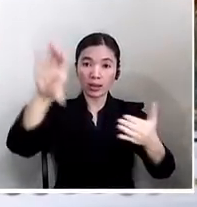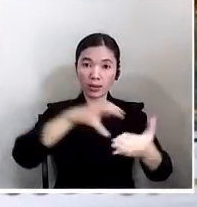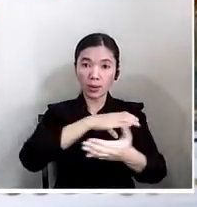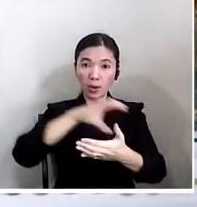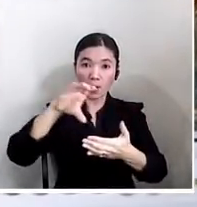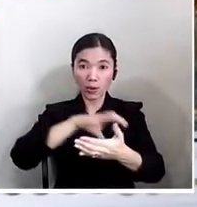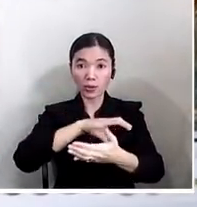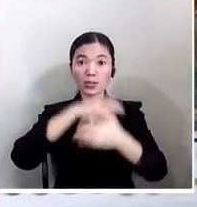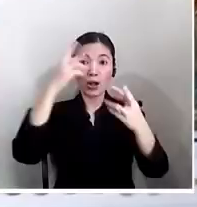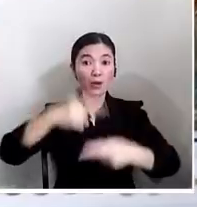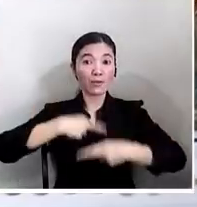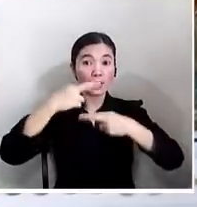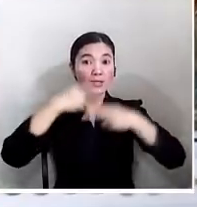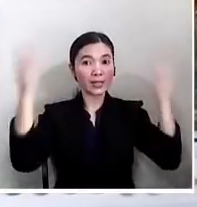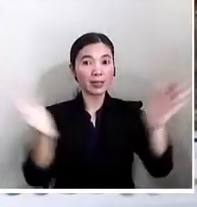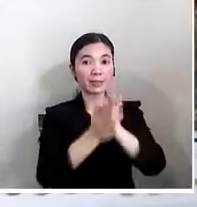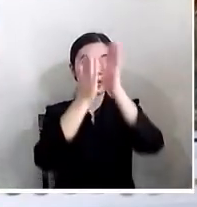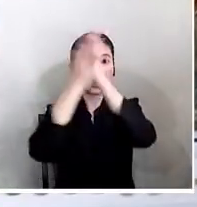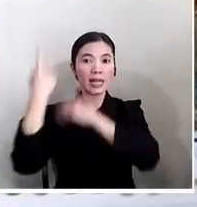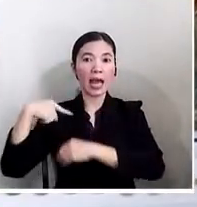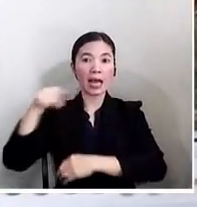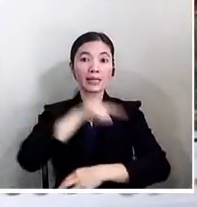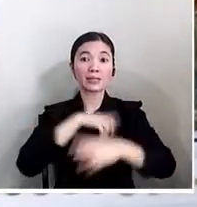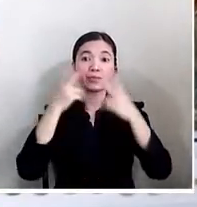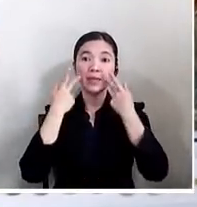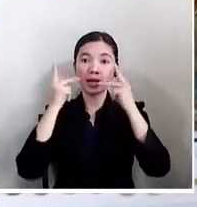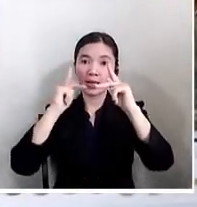praise as we acclaim.